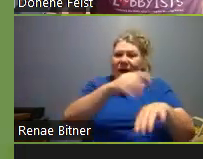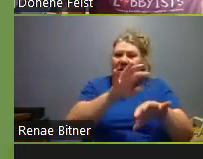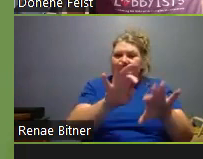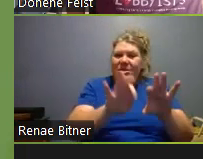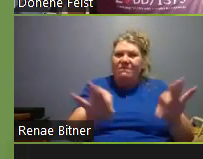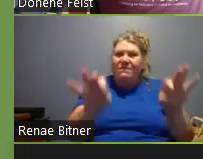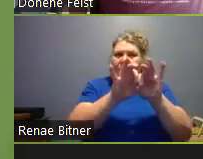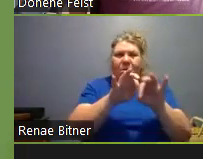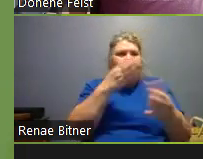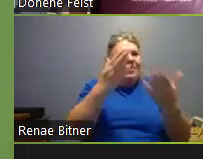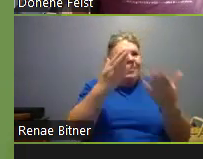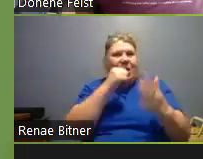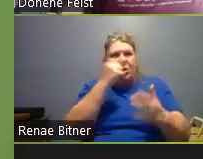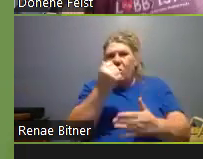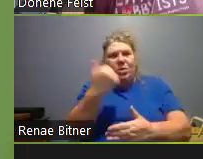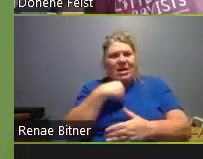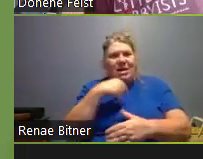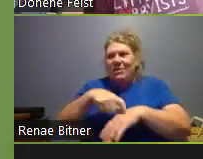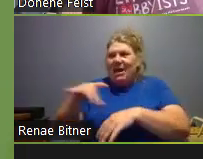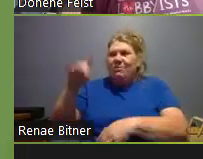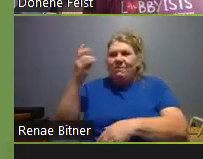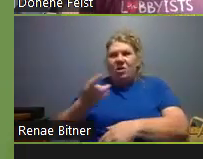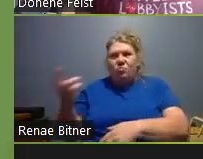time to locate that resource.